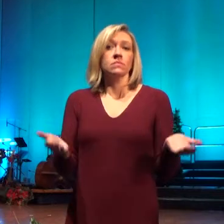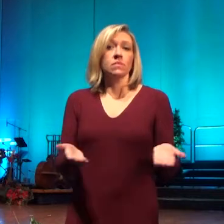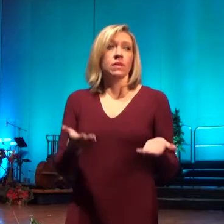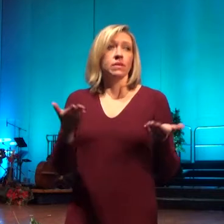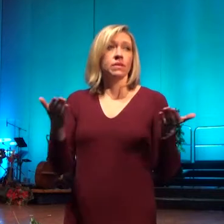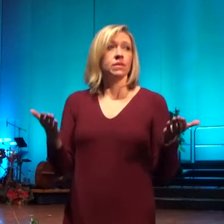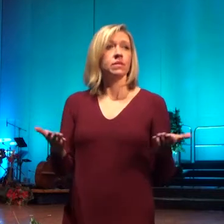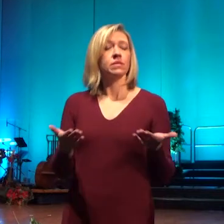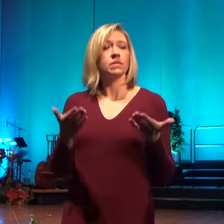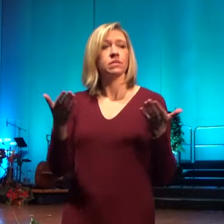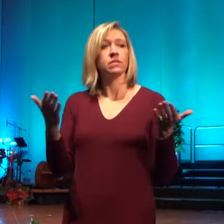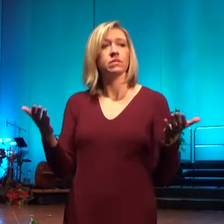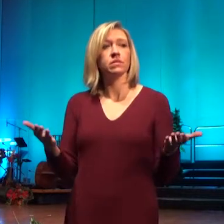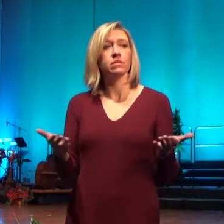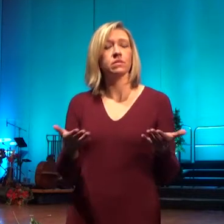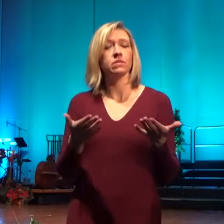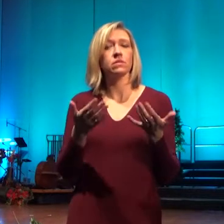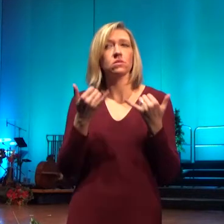Right